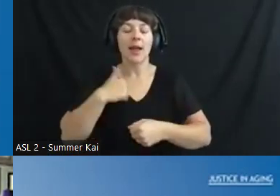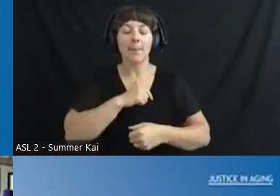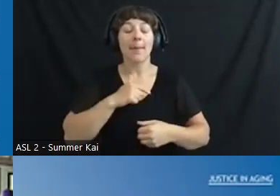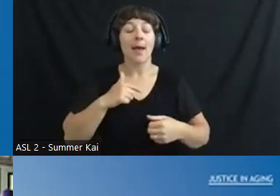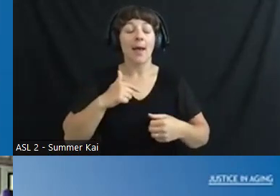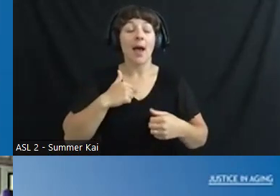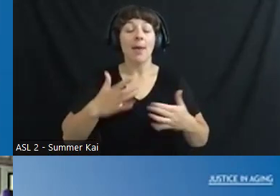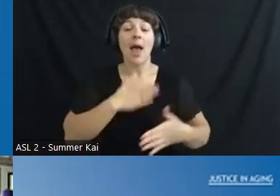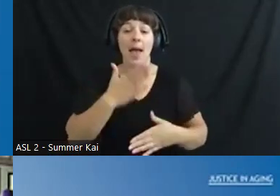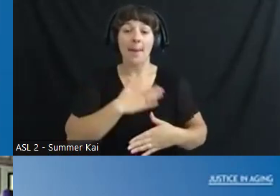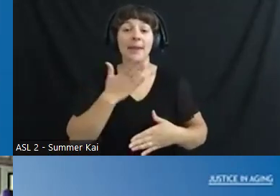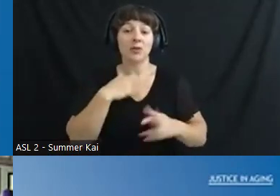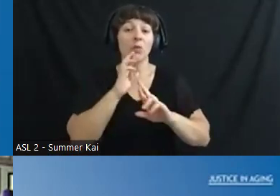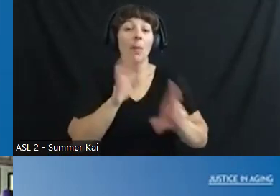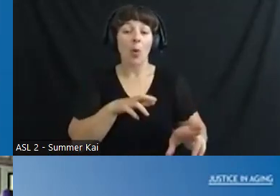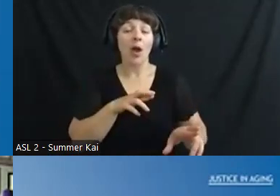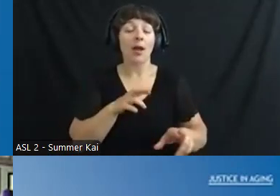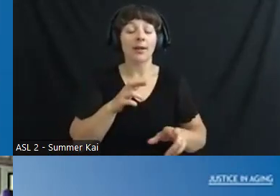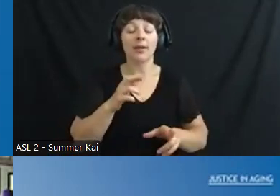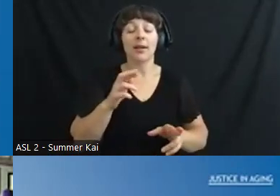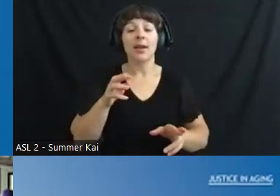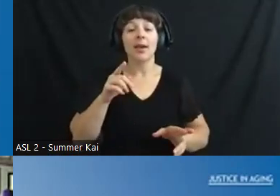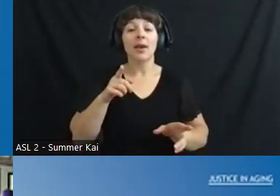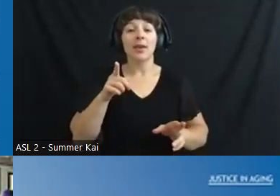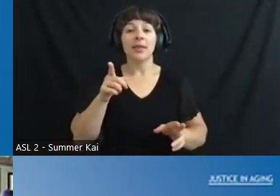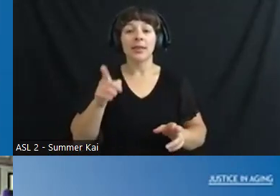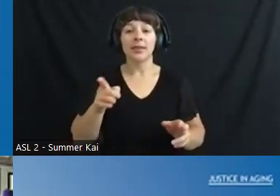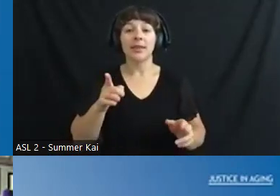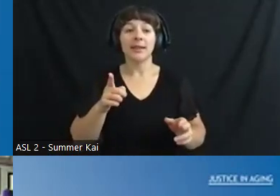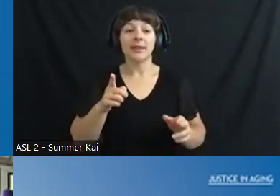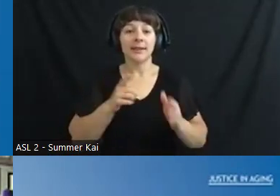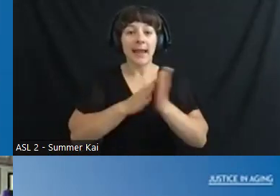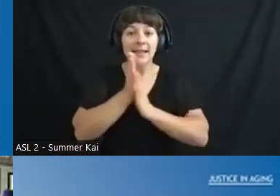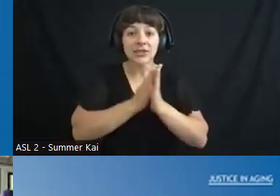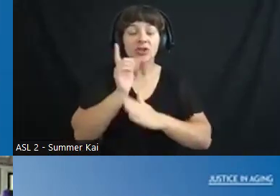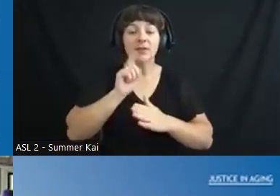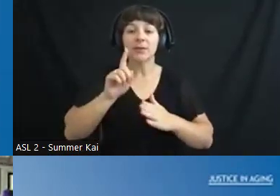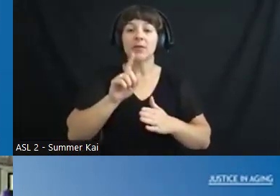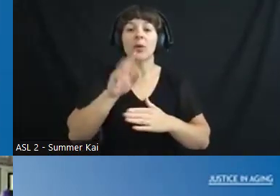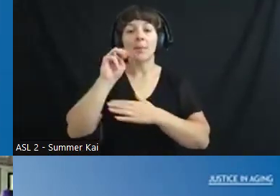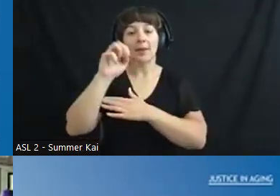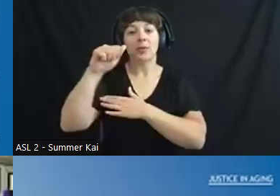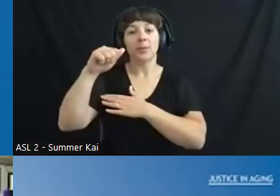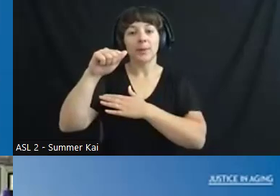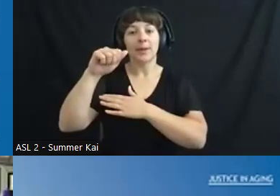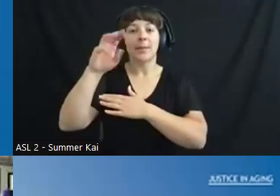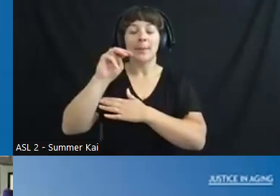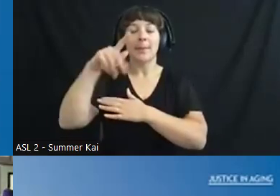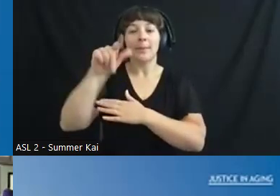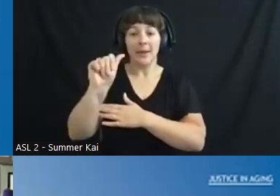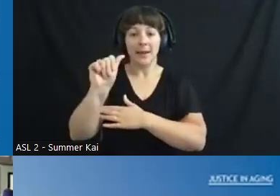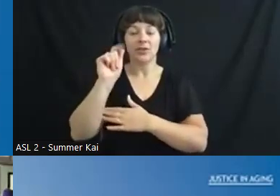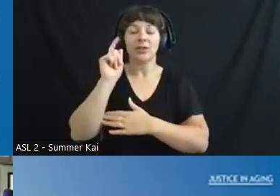to report that the initiatives of the Master Plan for Aging have been an impetus in our